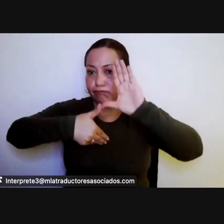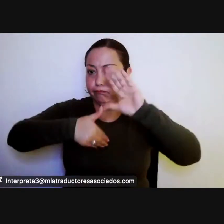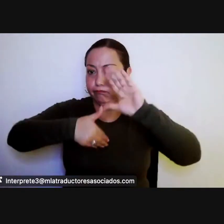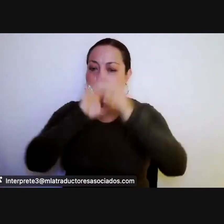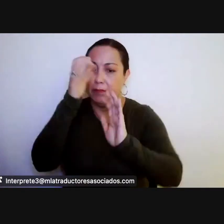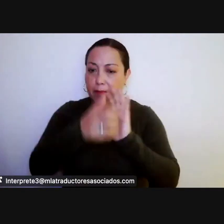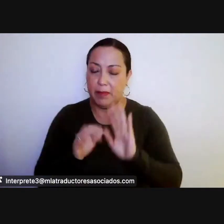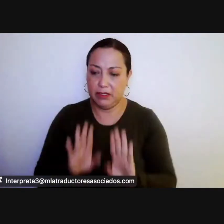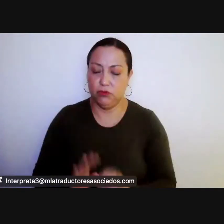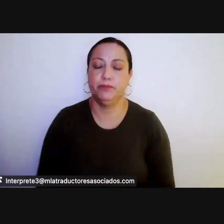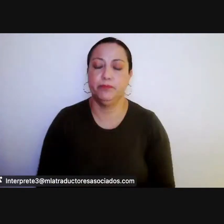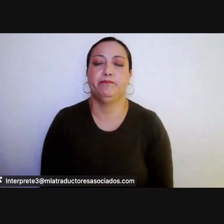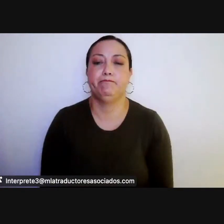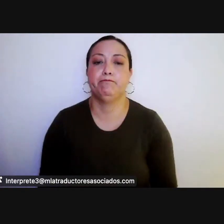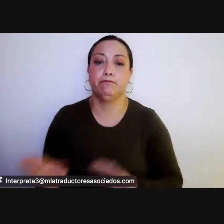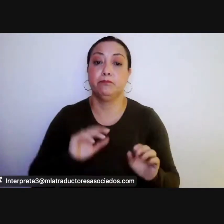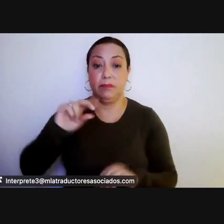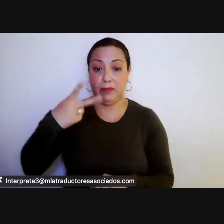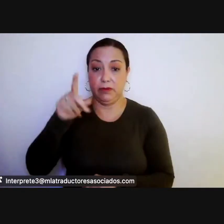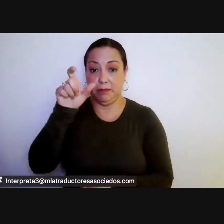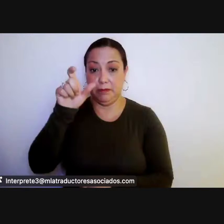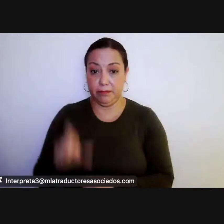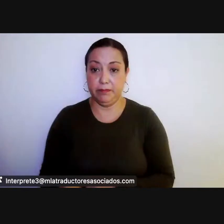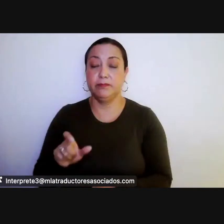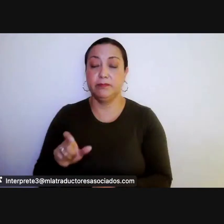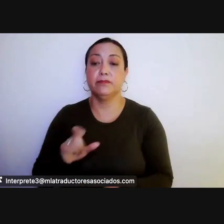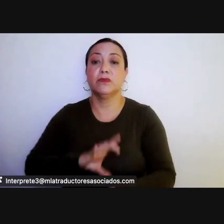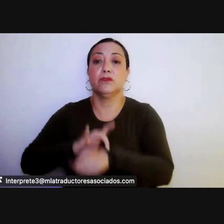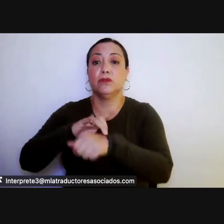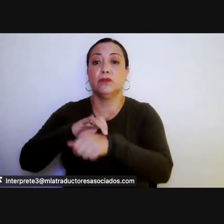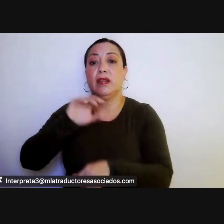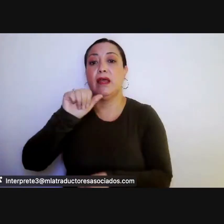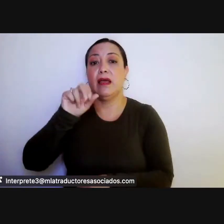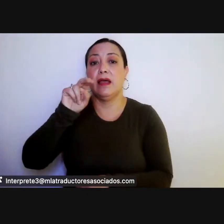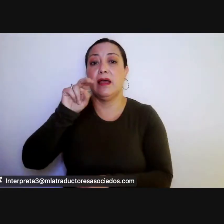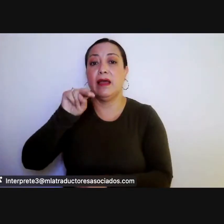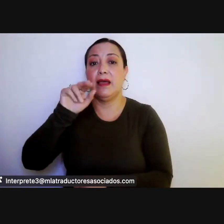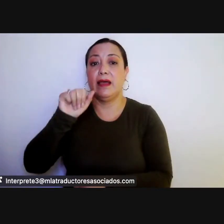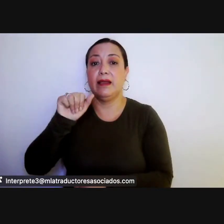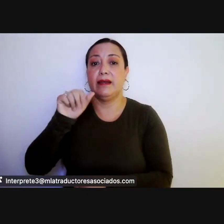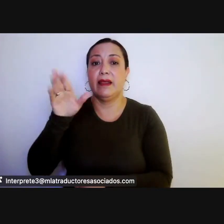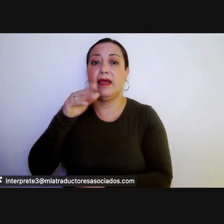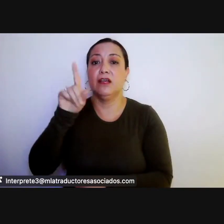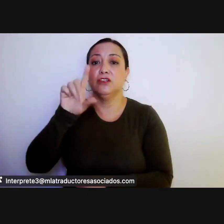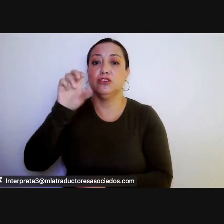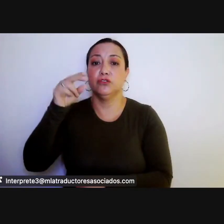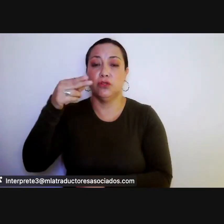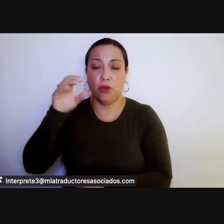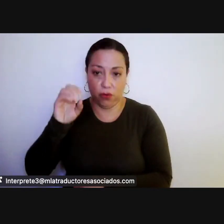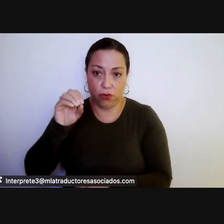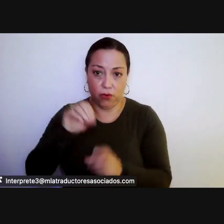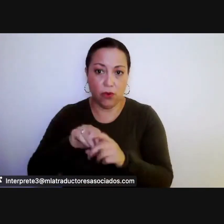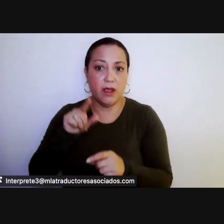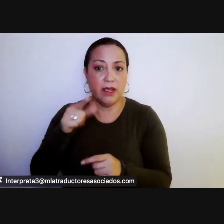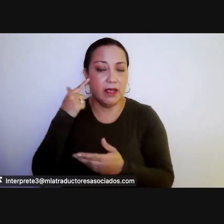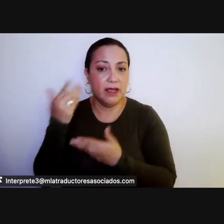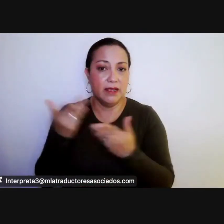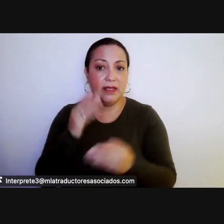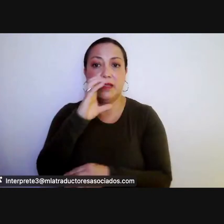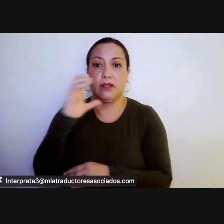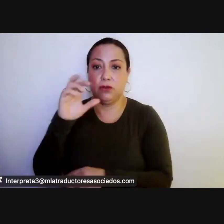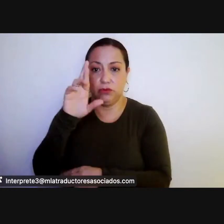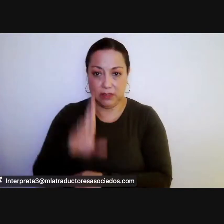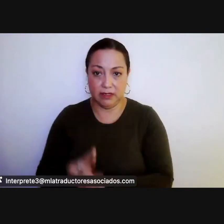the implementation of programs in our country. The second panelist is Dr. Ana Sojo. He's